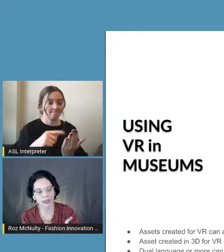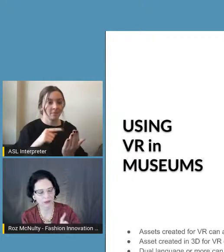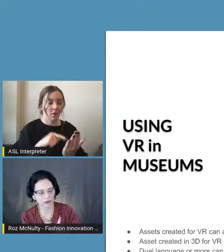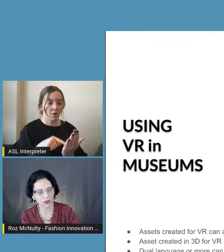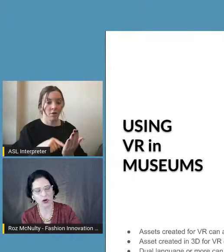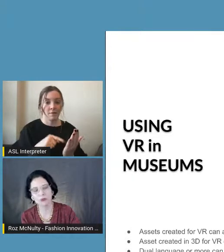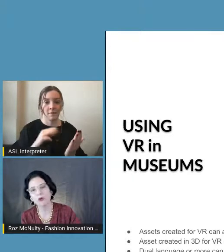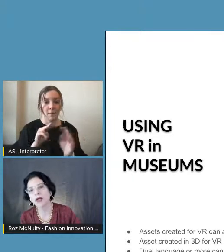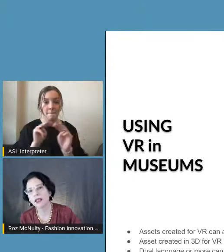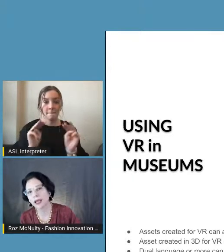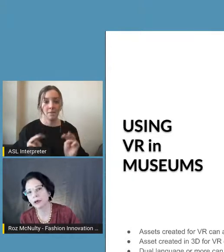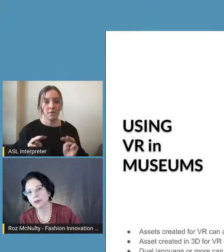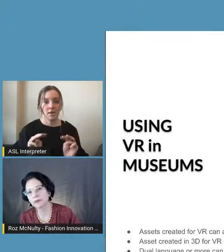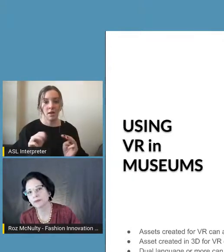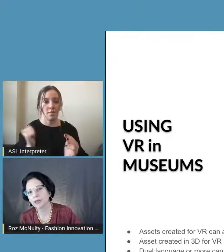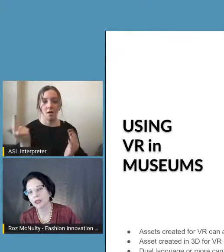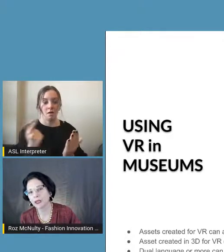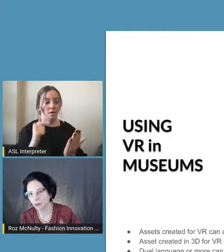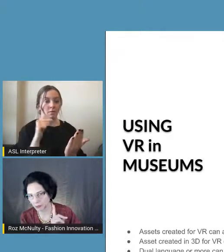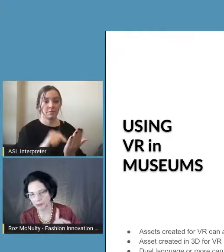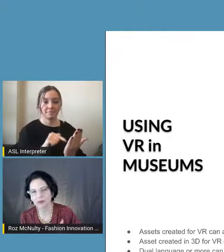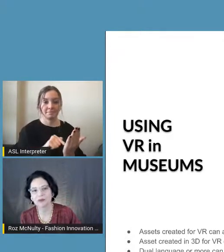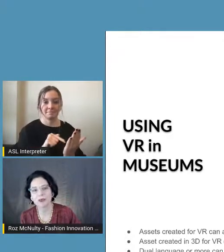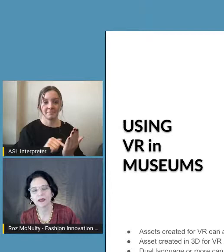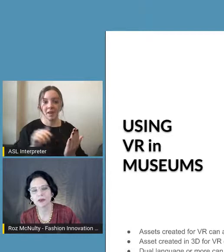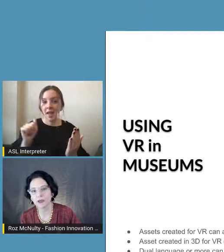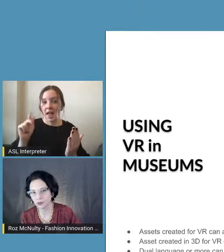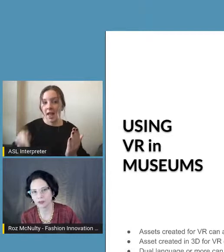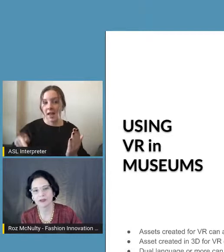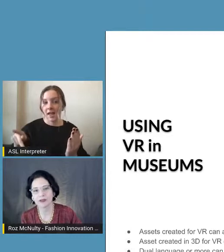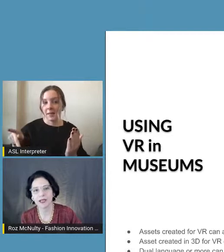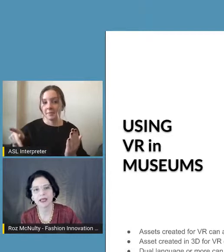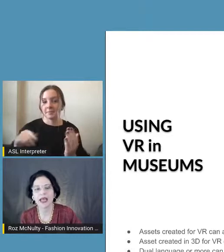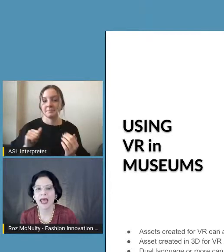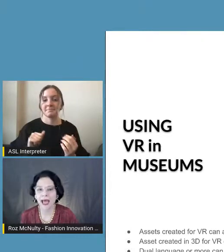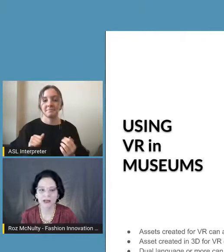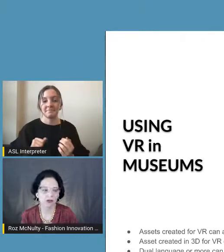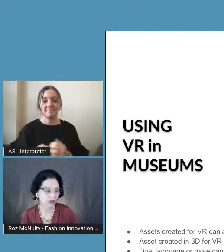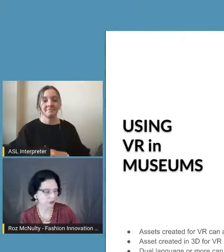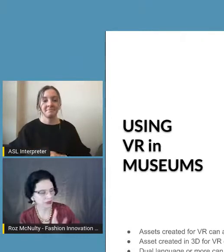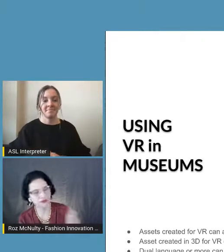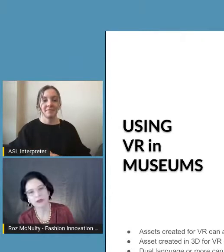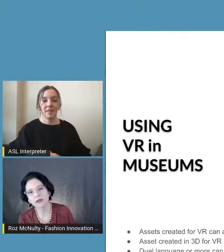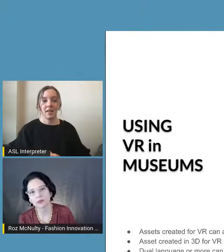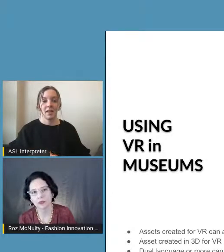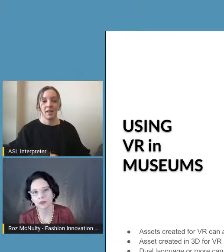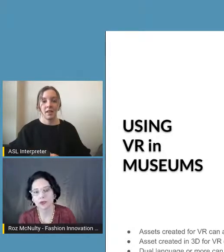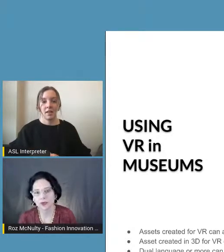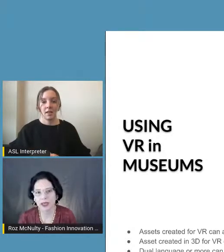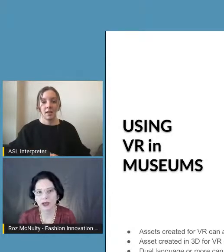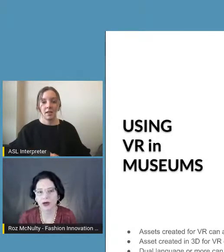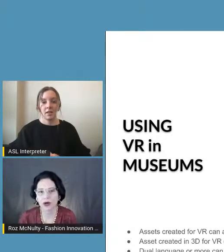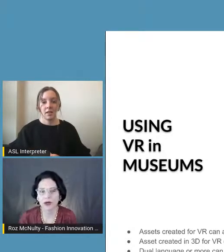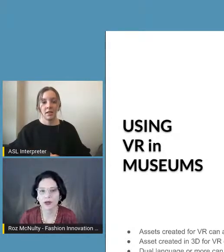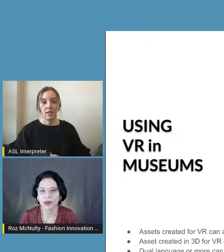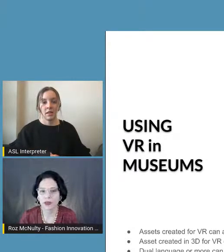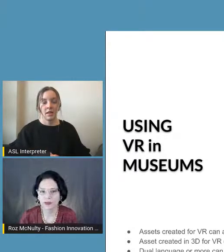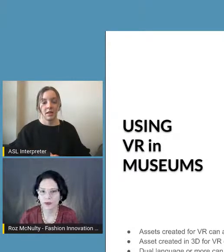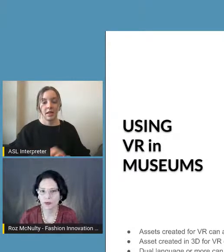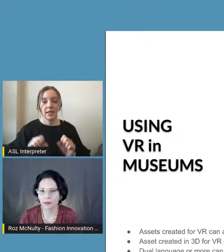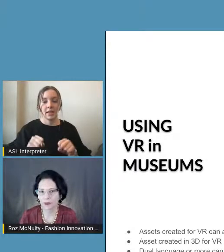pieces on a mobile app. Remember, this is beta, but you can see that, and you can place it in the room with